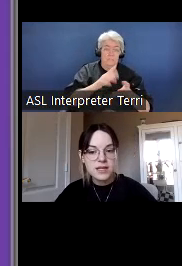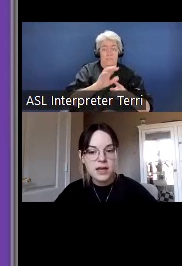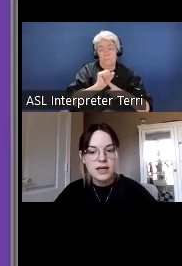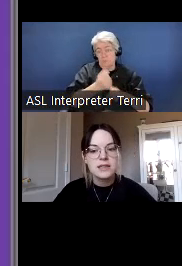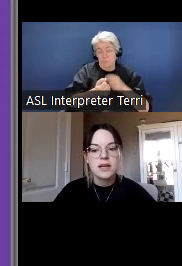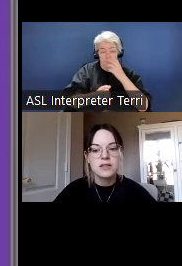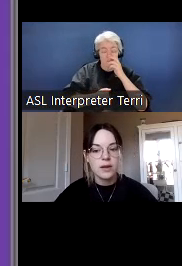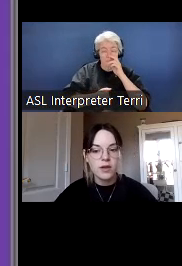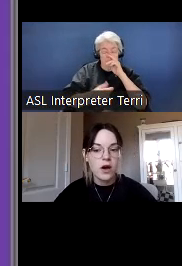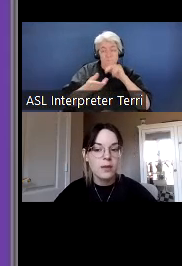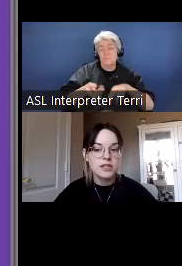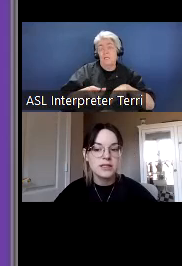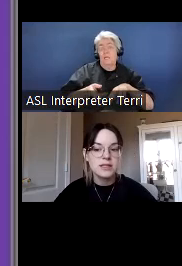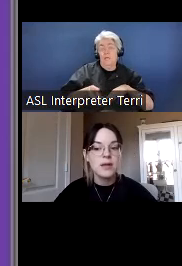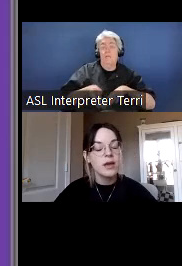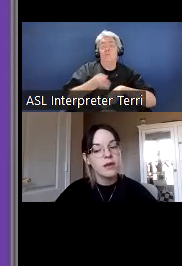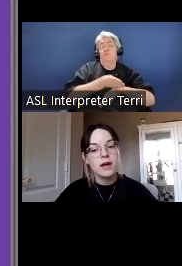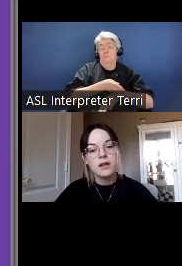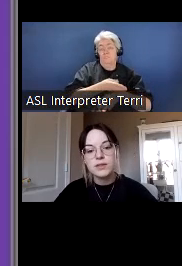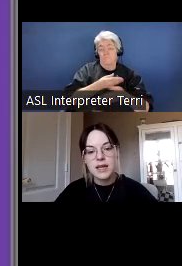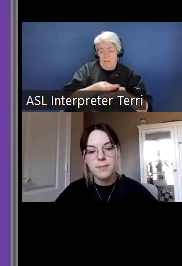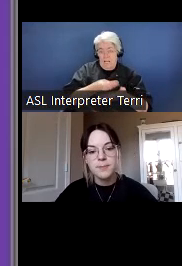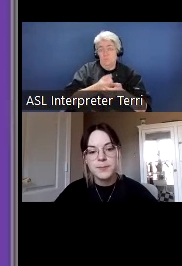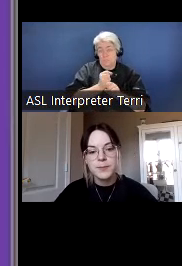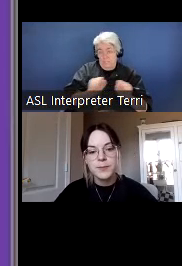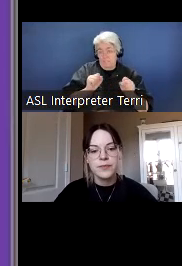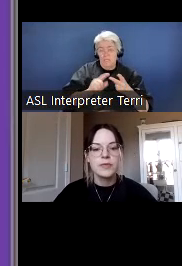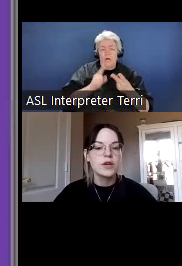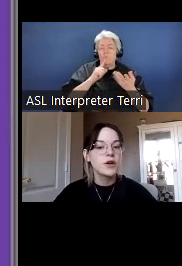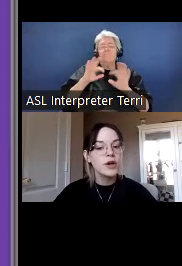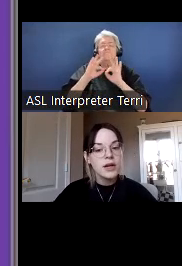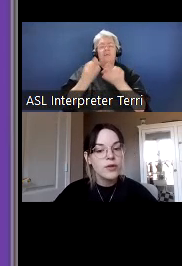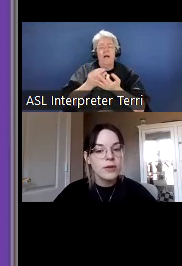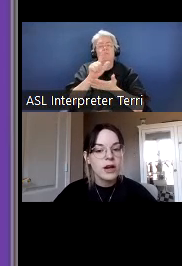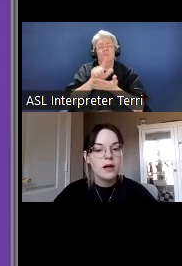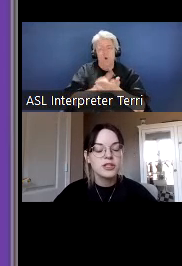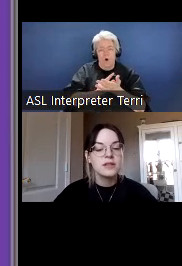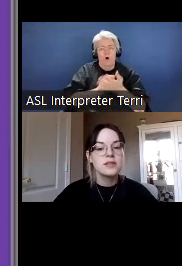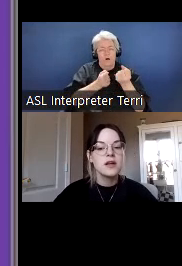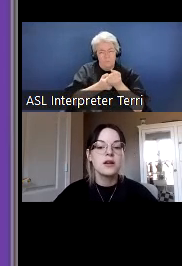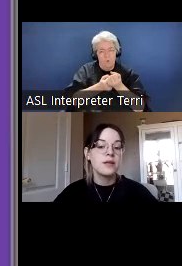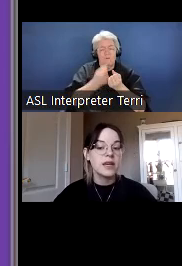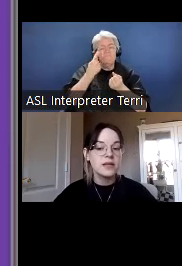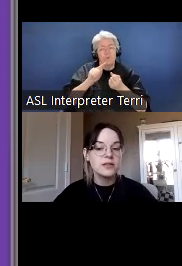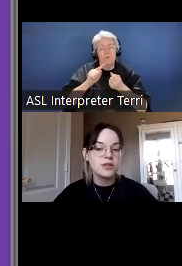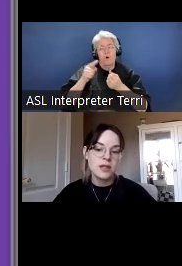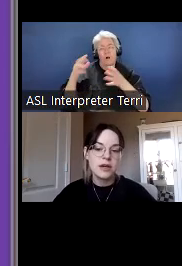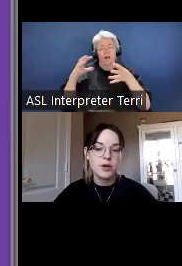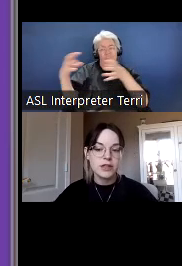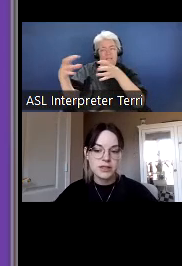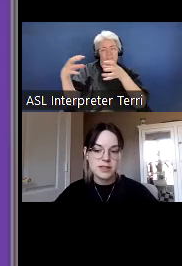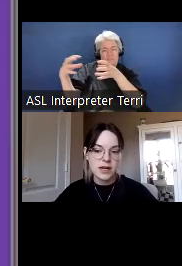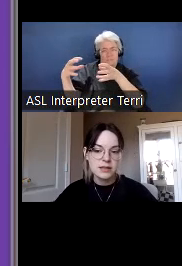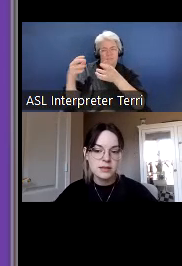financial safety, and discuss family law options that might be available to them. Their current employment options are limited due